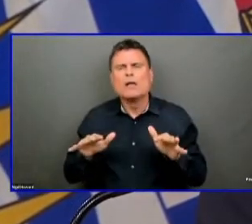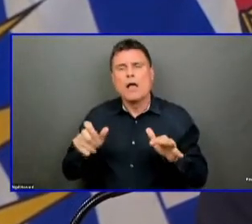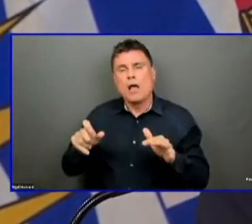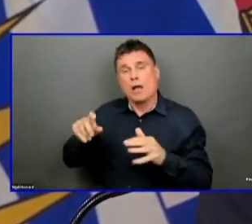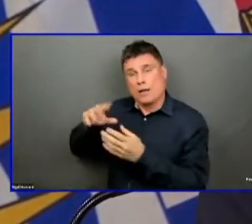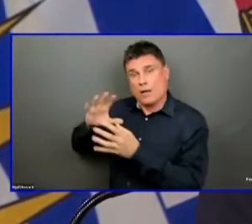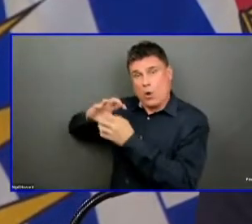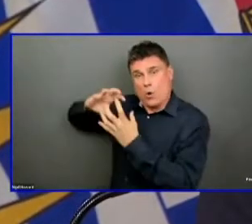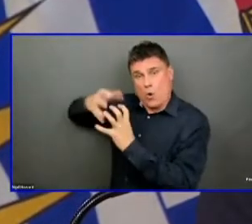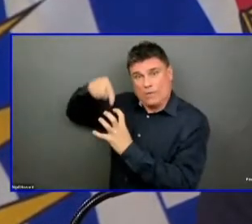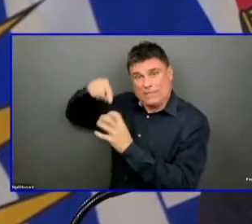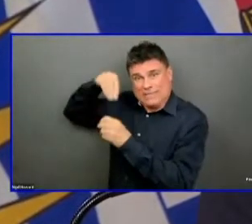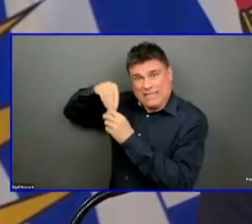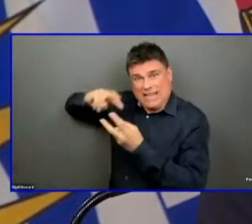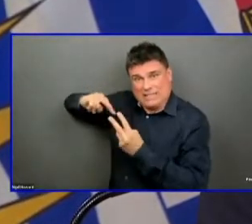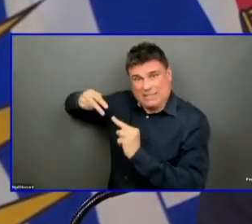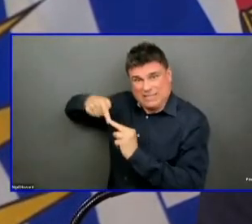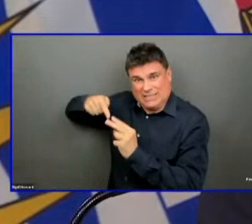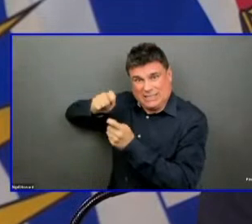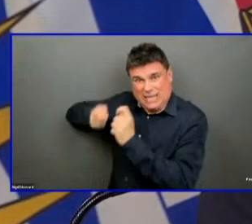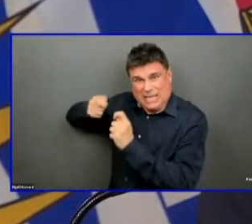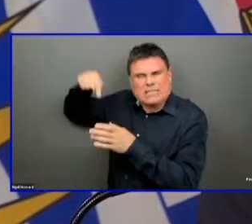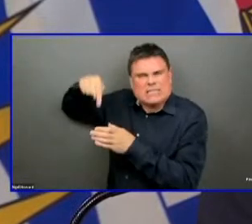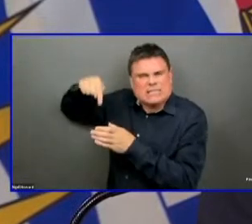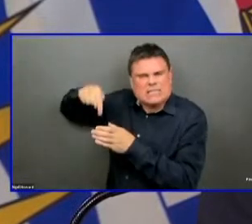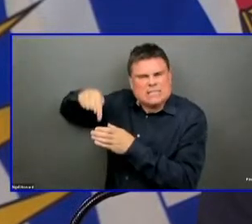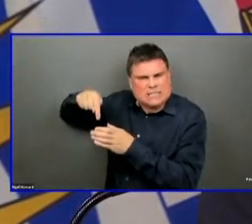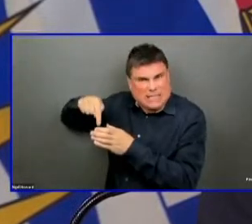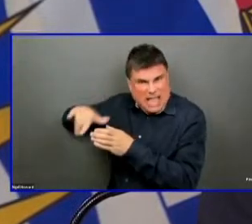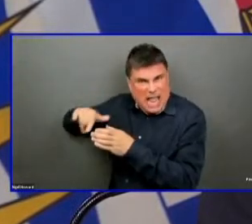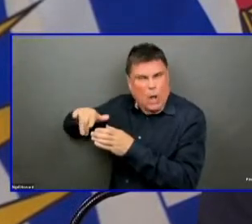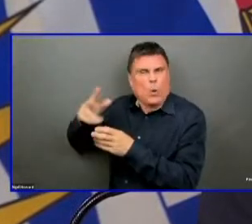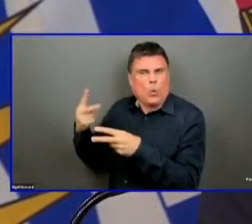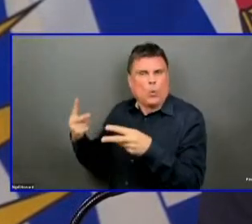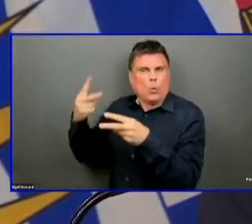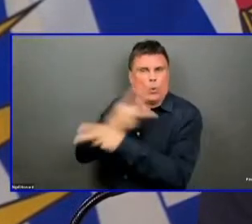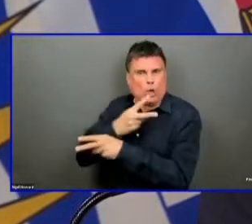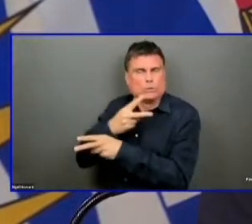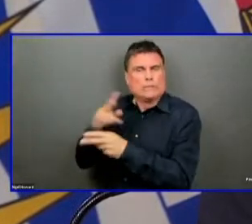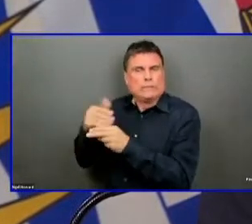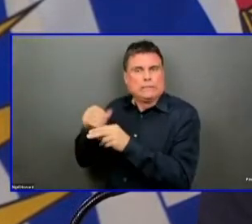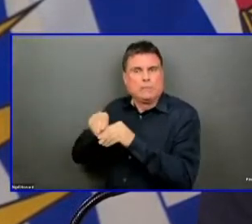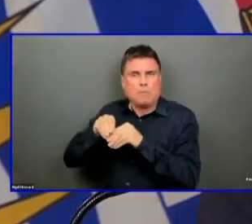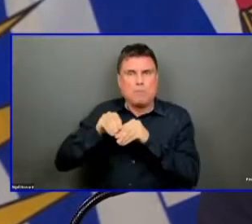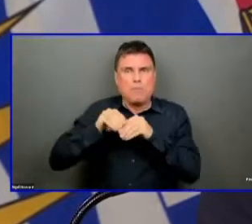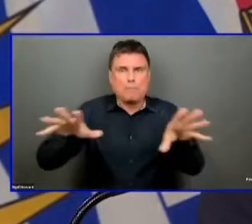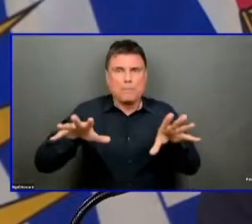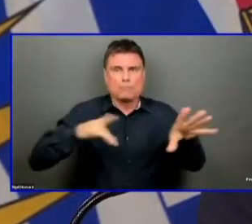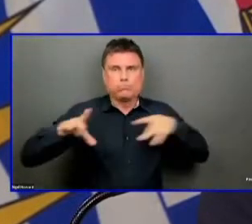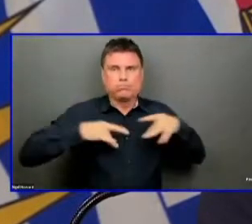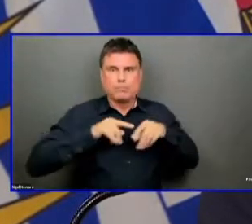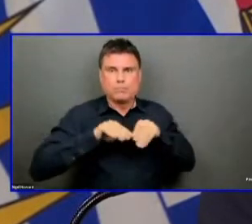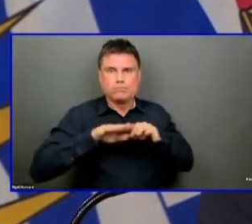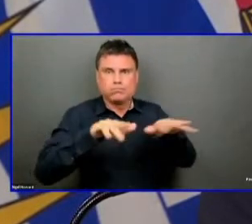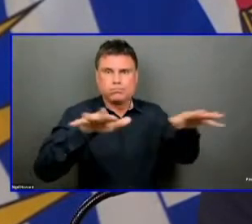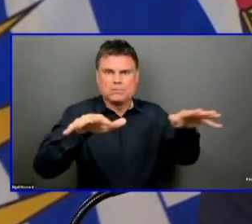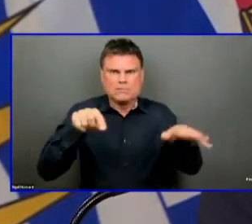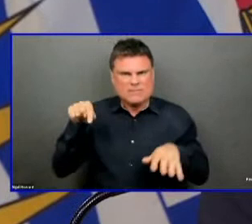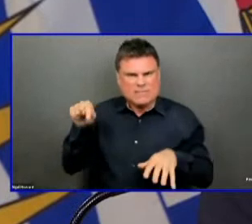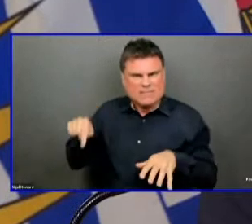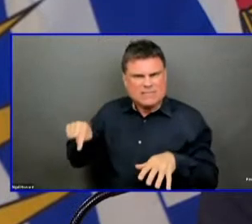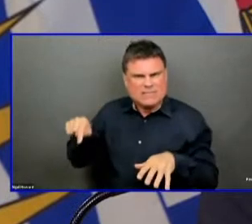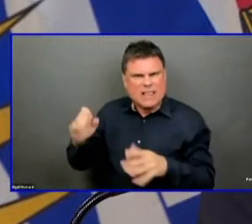those are, more so than the regular COVID-19 virus that has been in BC, is there